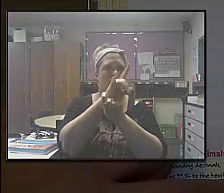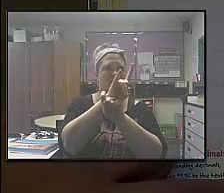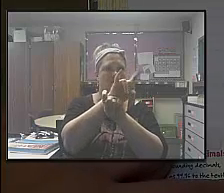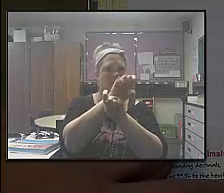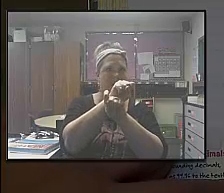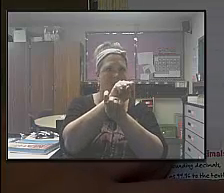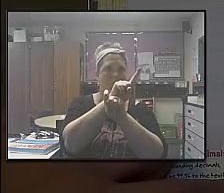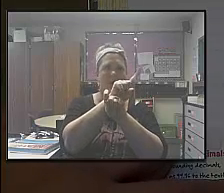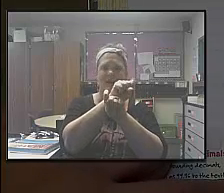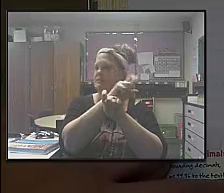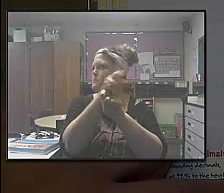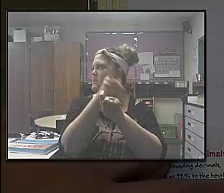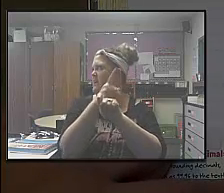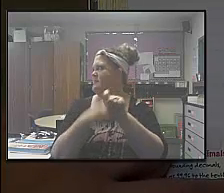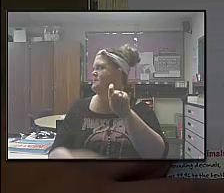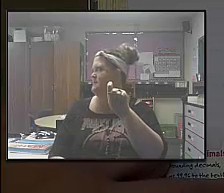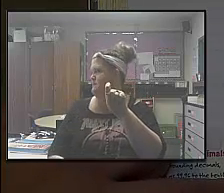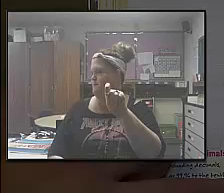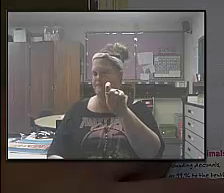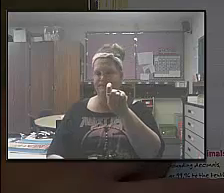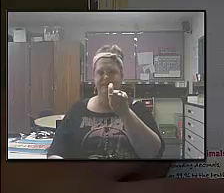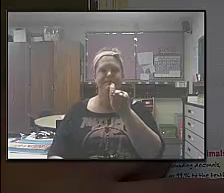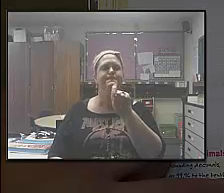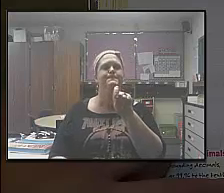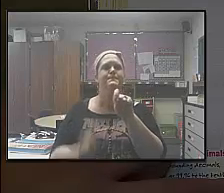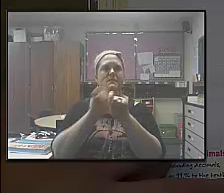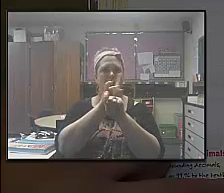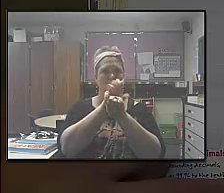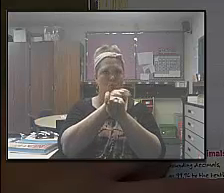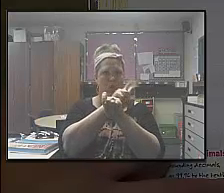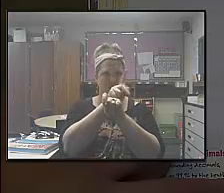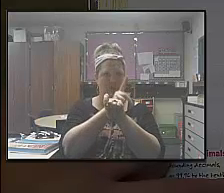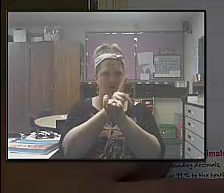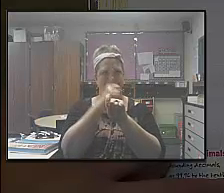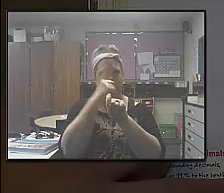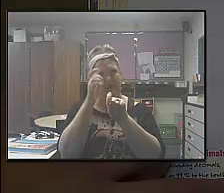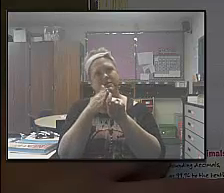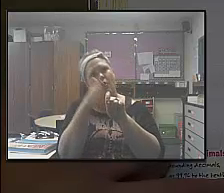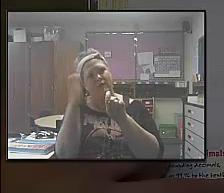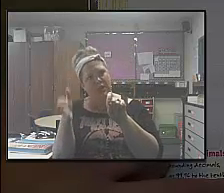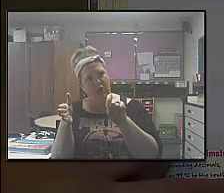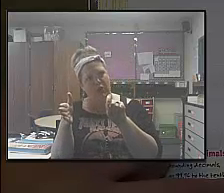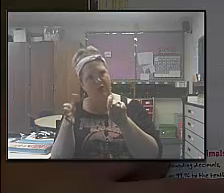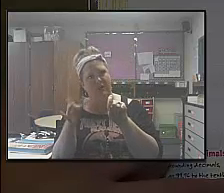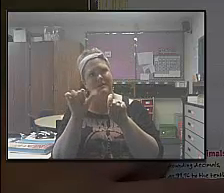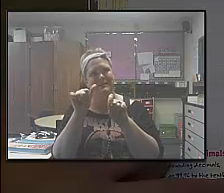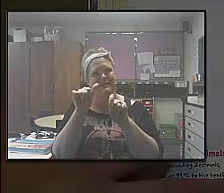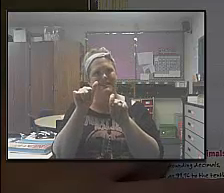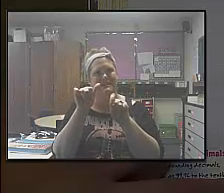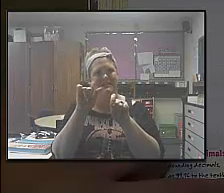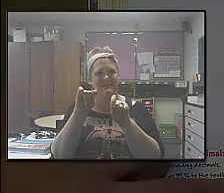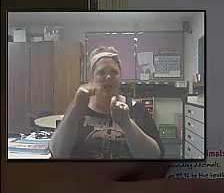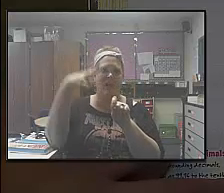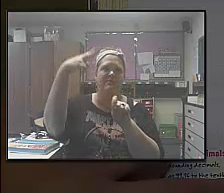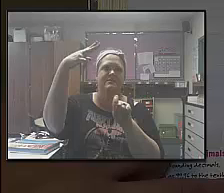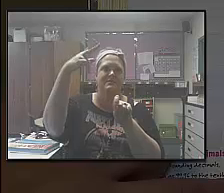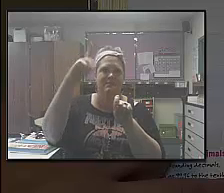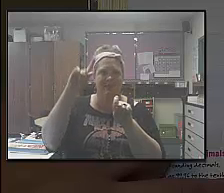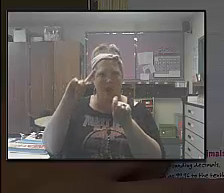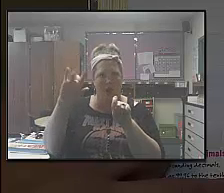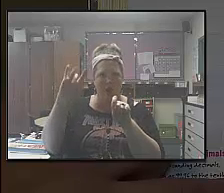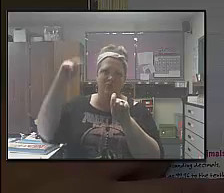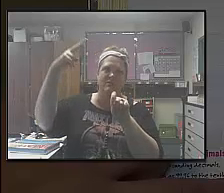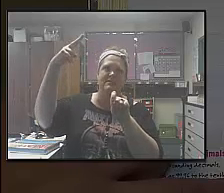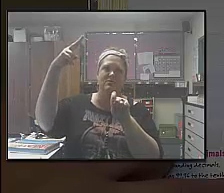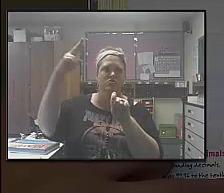Okay? number side. When you get dressed in the One morning, place. because over here, Remember, these are you have buttons on your shirt, and you want it